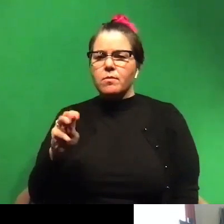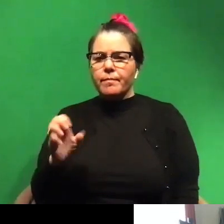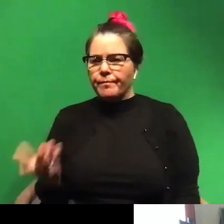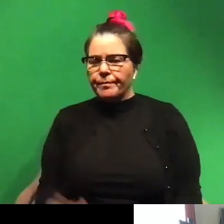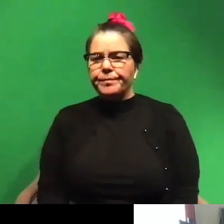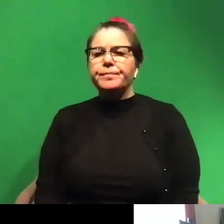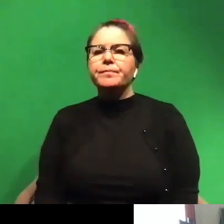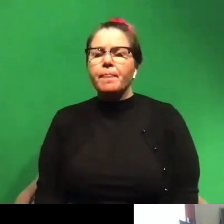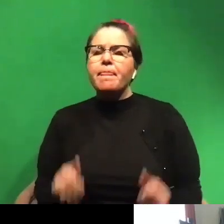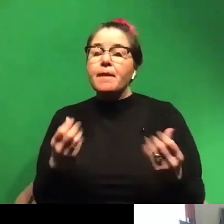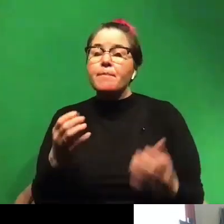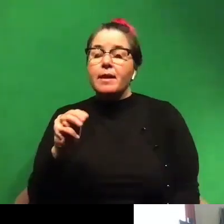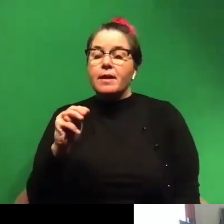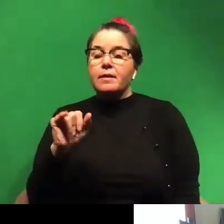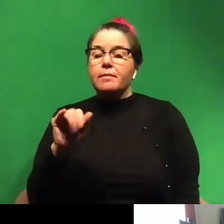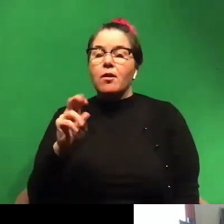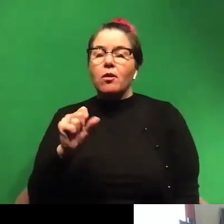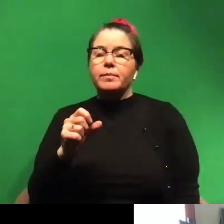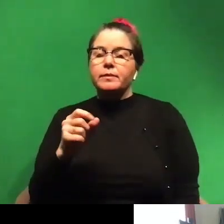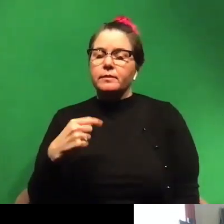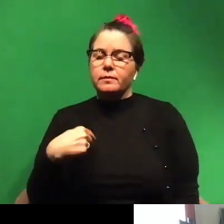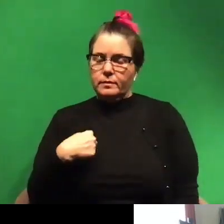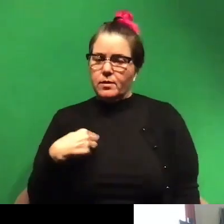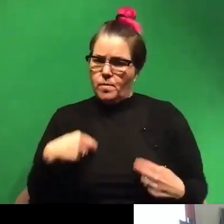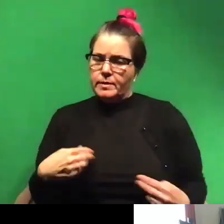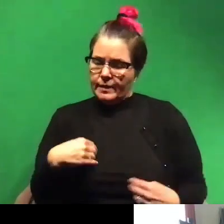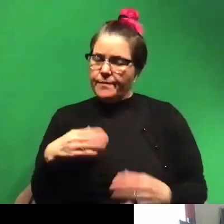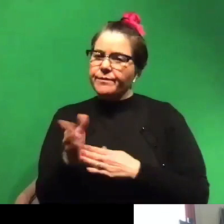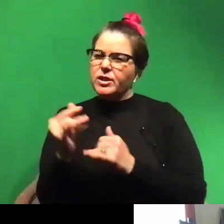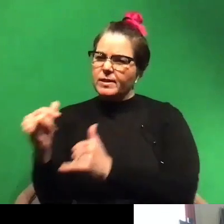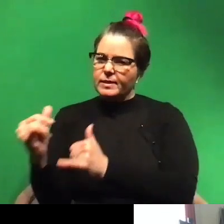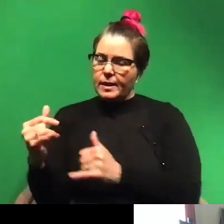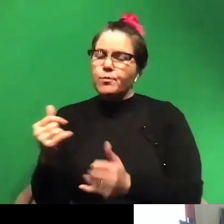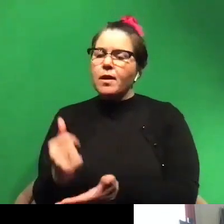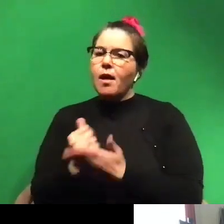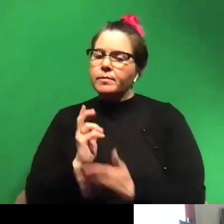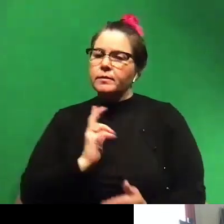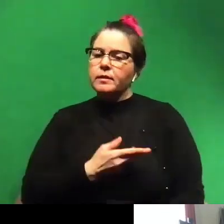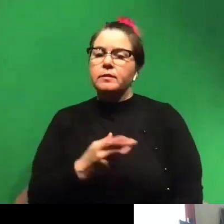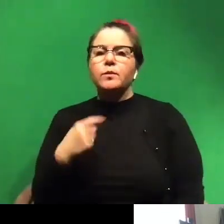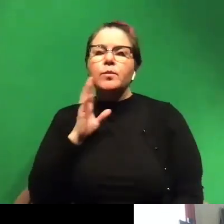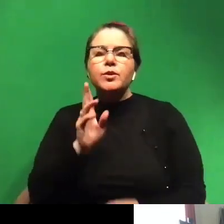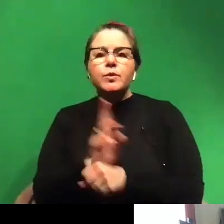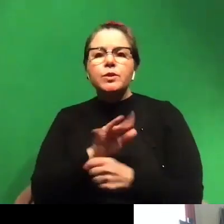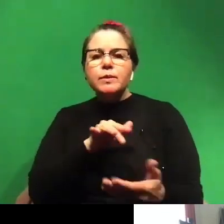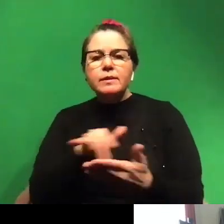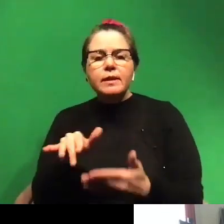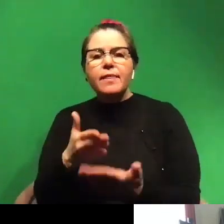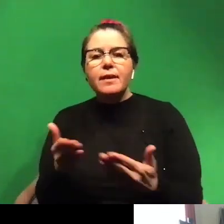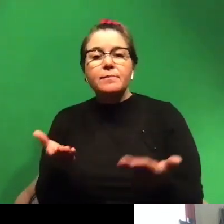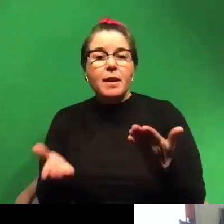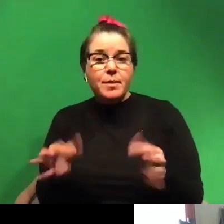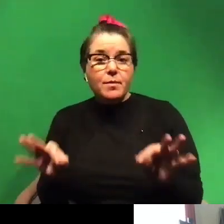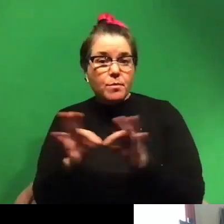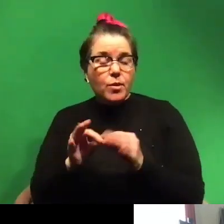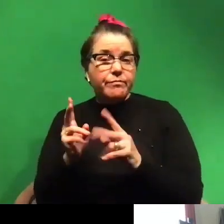of microbes that humans have that the fish have as well. So that's really helpful for us because we use it to study things that might be important in